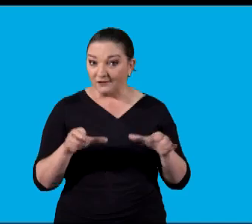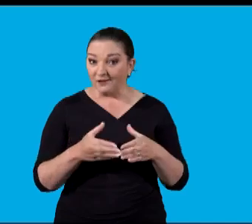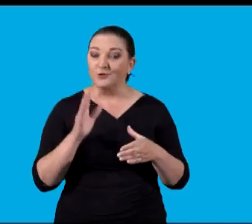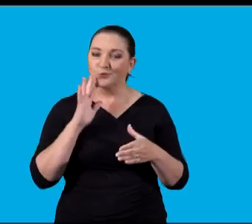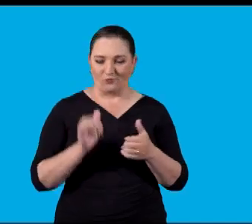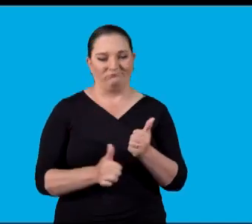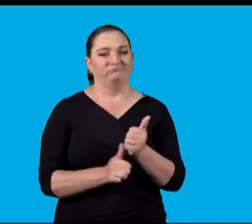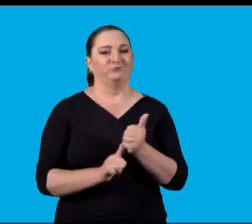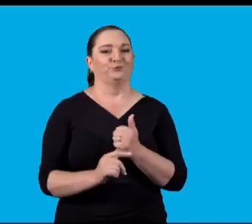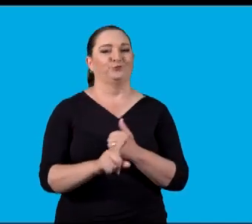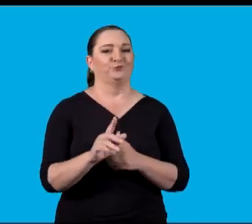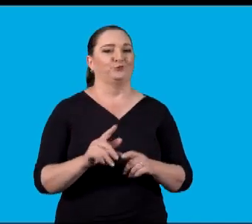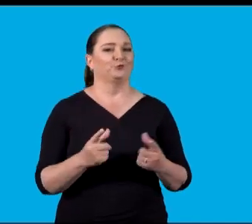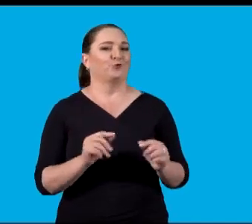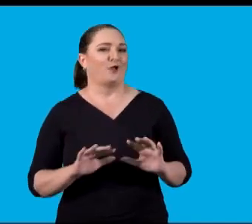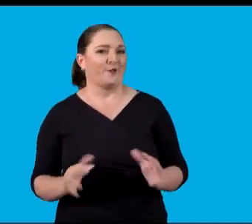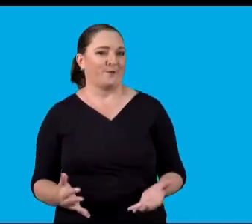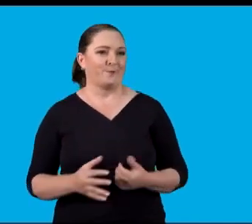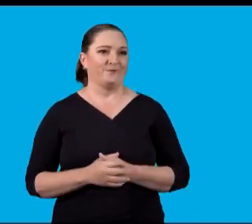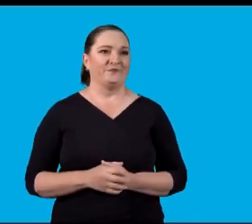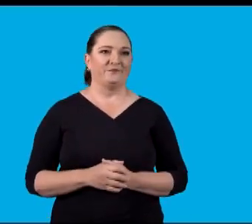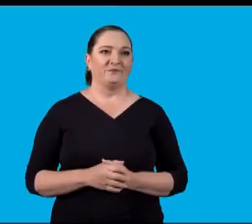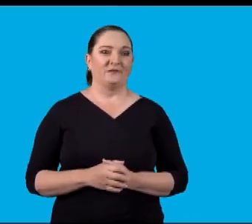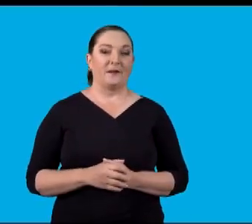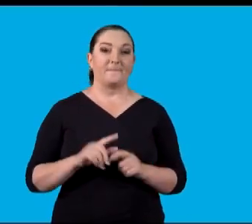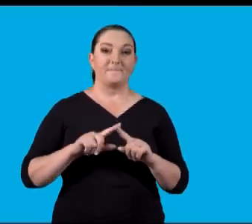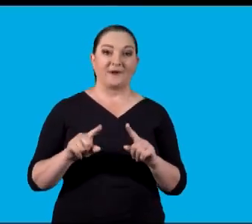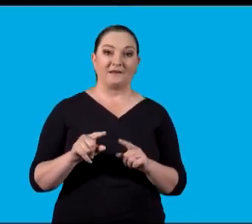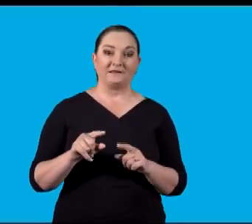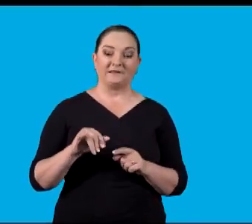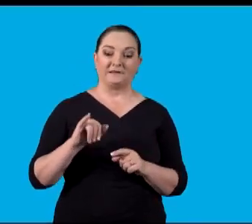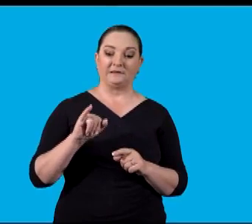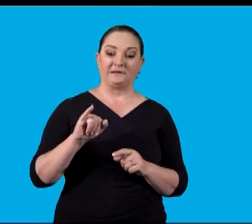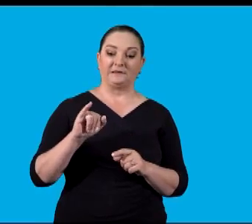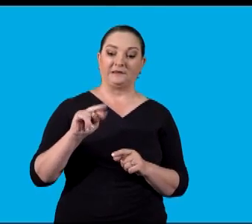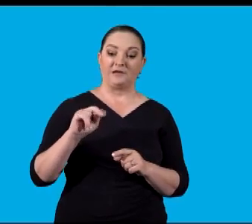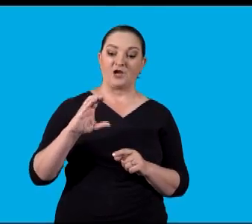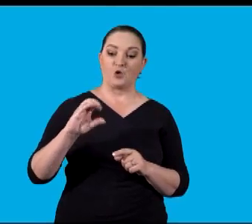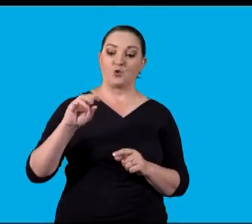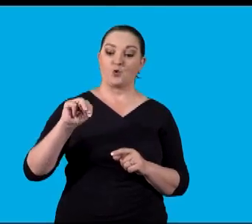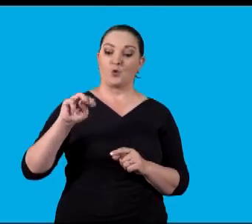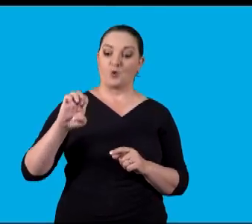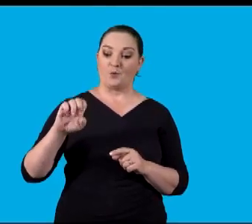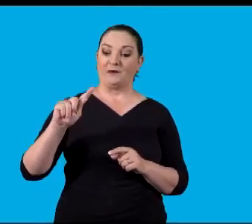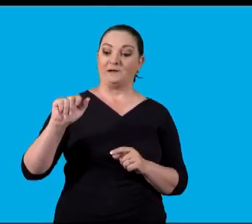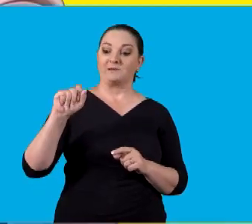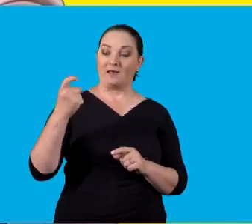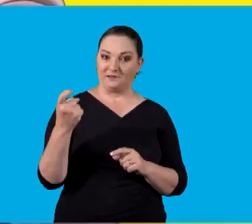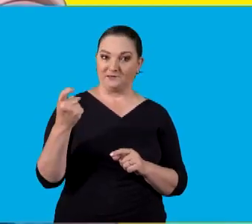this class, I'm going to assist you on how to do that. Now, with income tax, when you're calculating your taxation